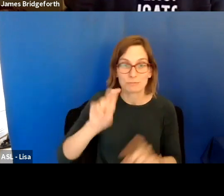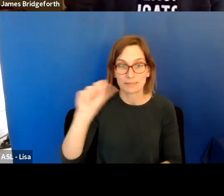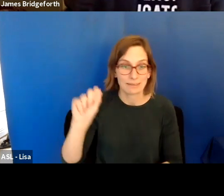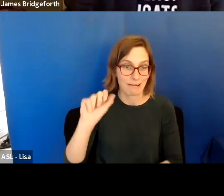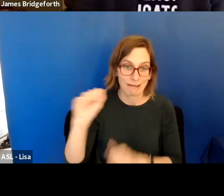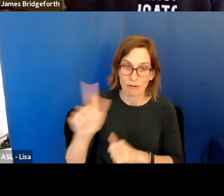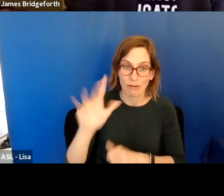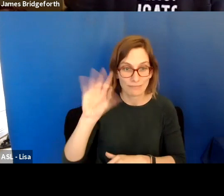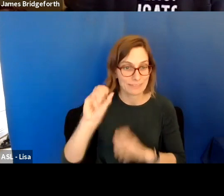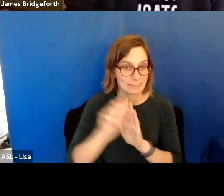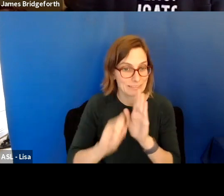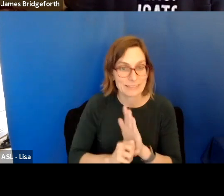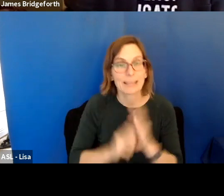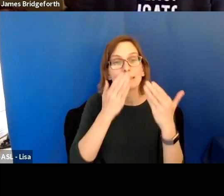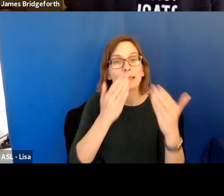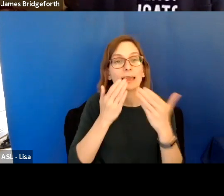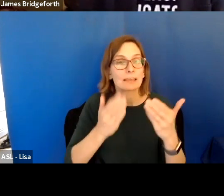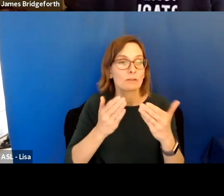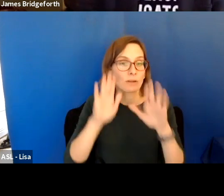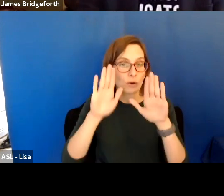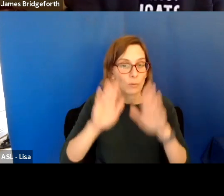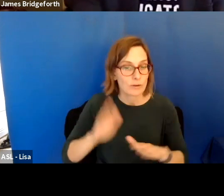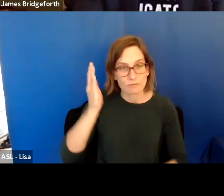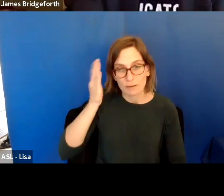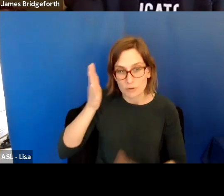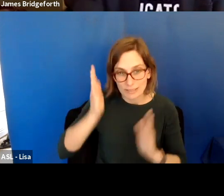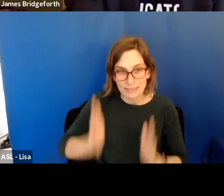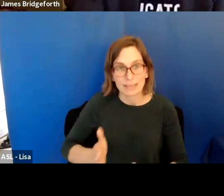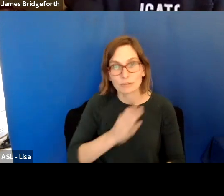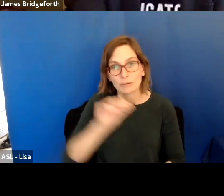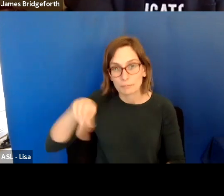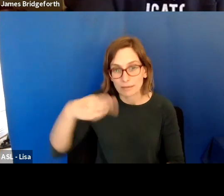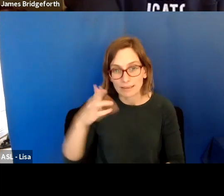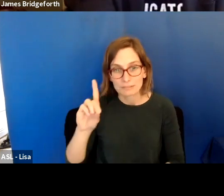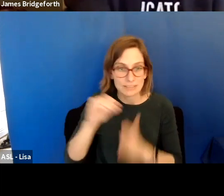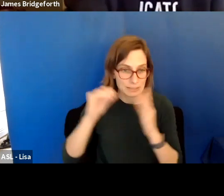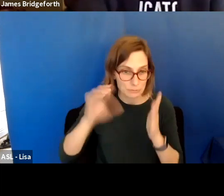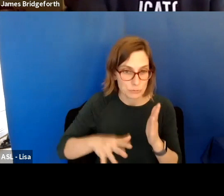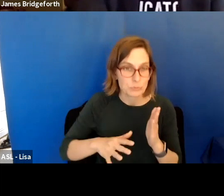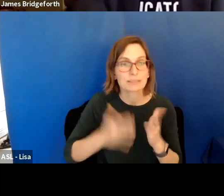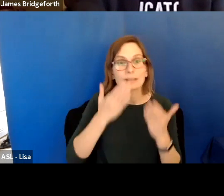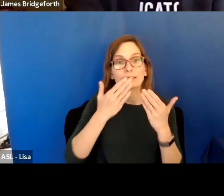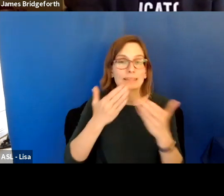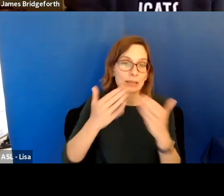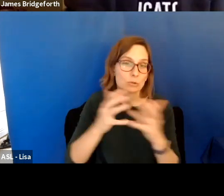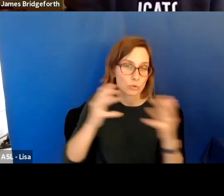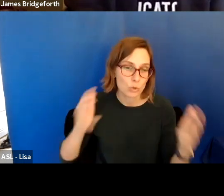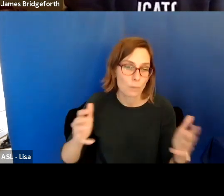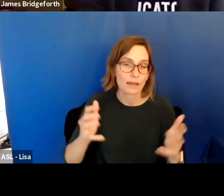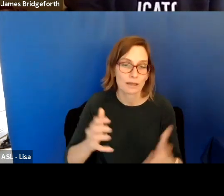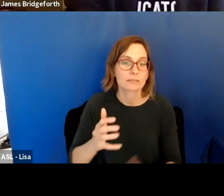us from. And thank you to our wonderful presenters and PhD students. Thank you so very